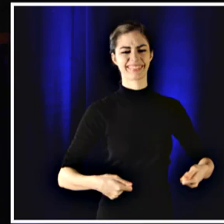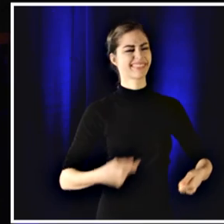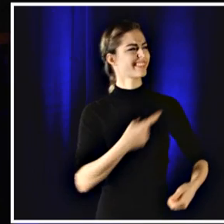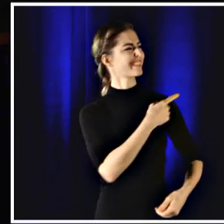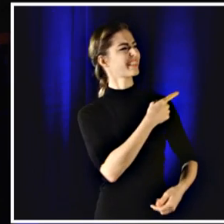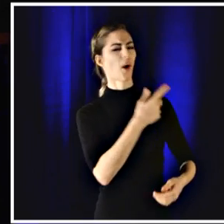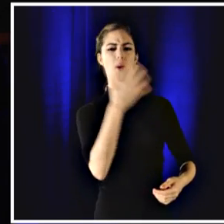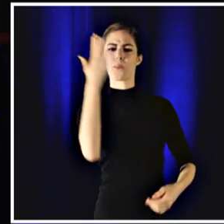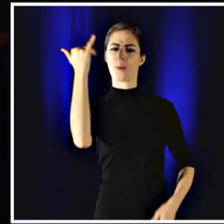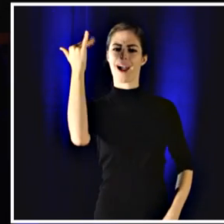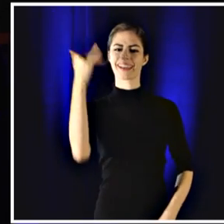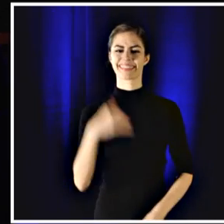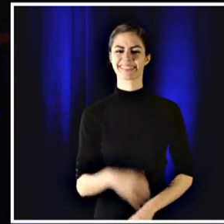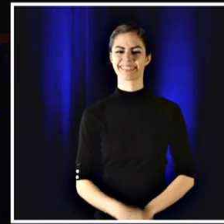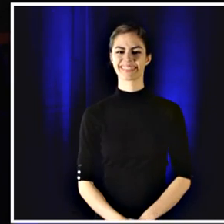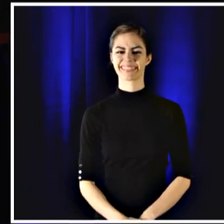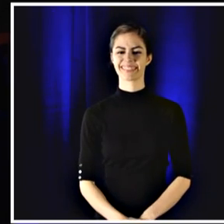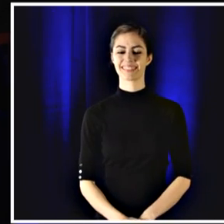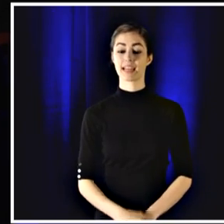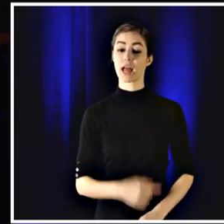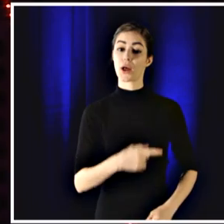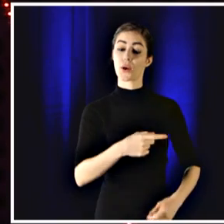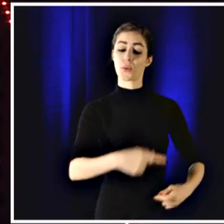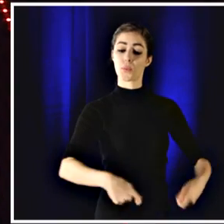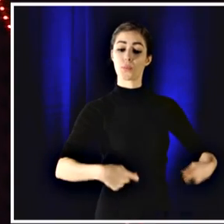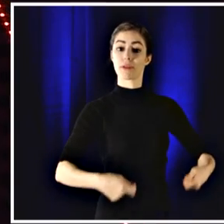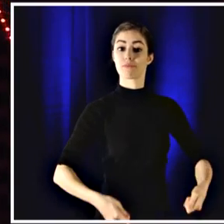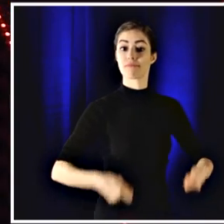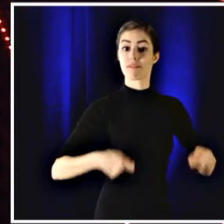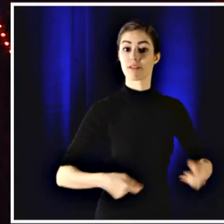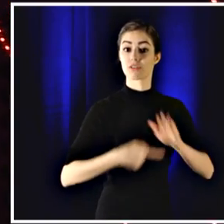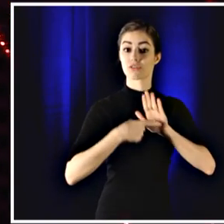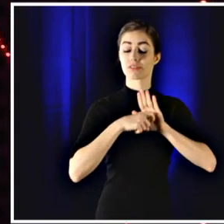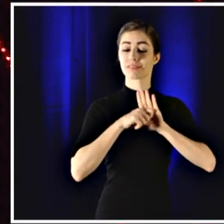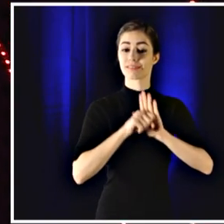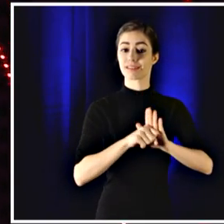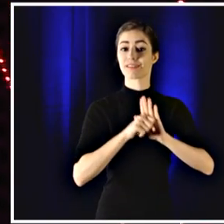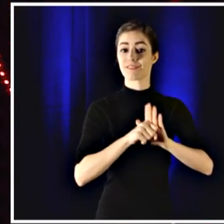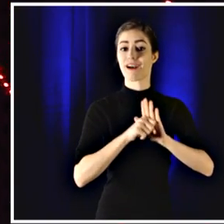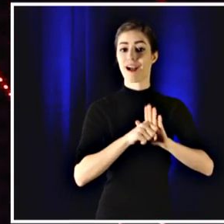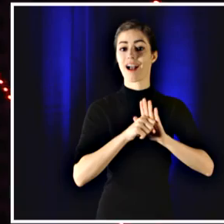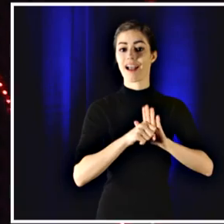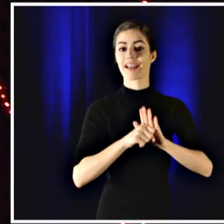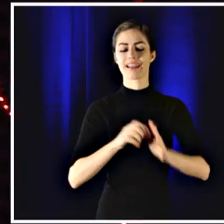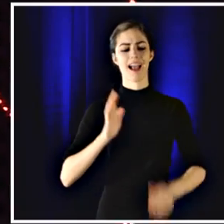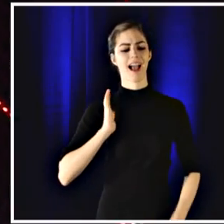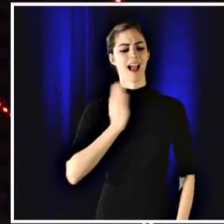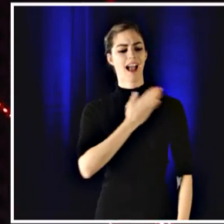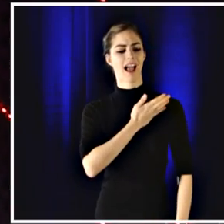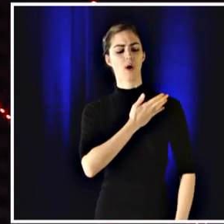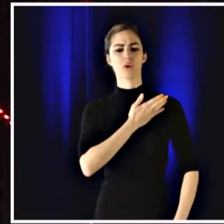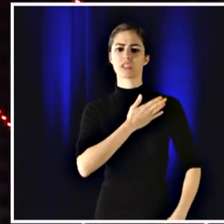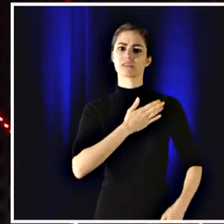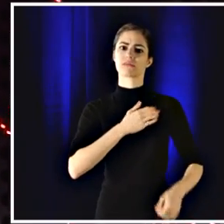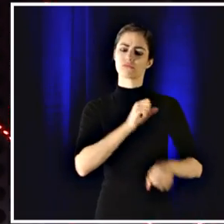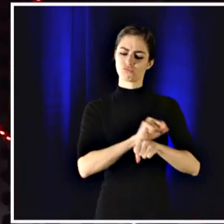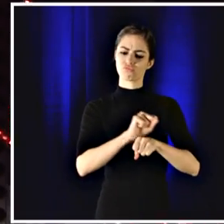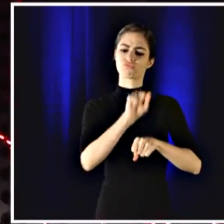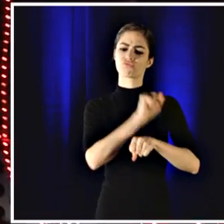then signify the hard work that it takes for each of us to build and maintain our yellow brick roads as we pave our ways through